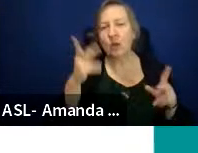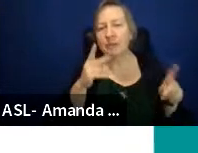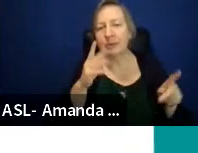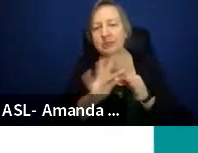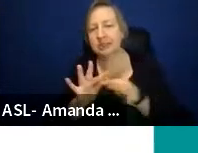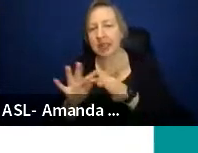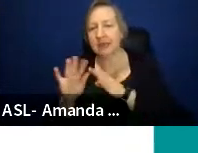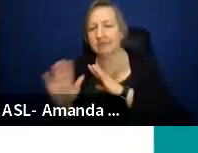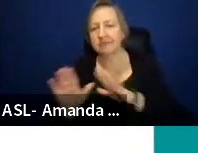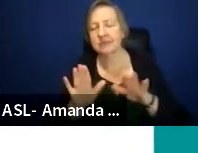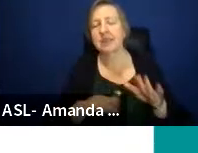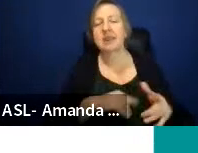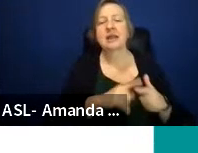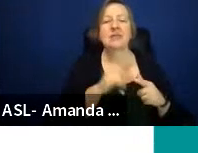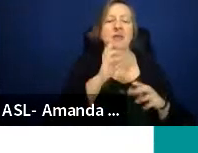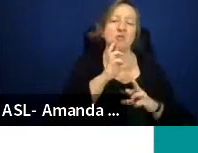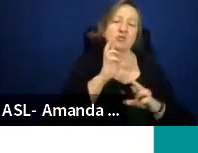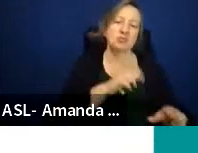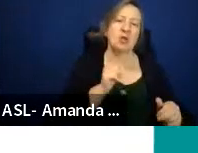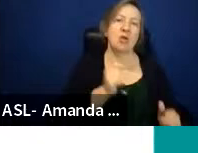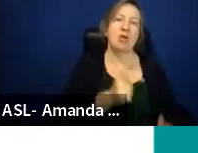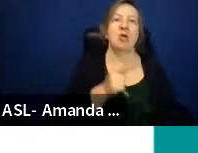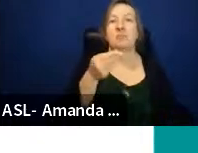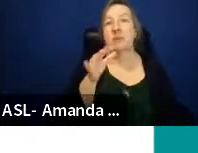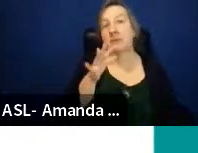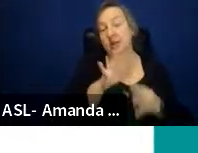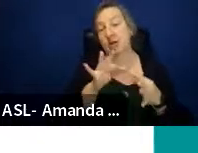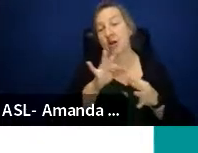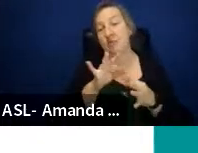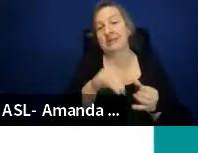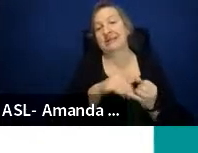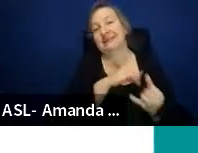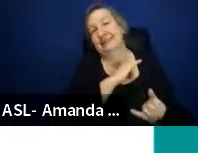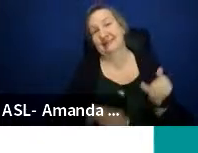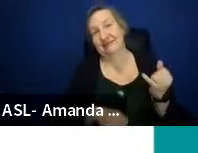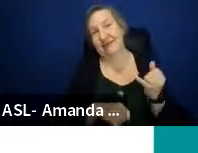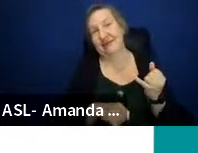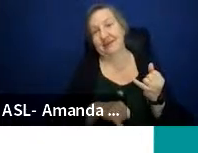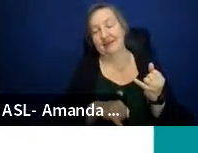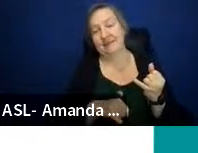then, of course, we'll be responding to all public comments in the final